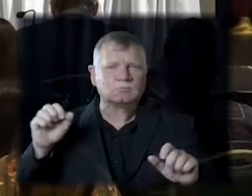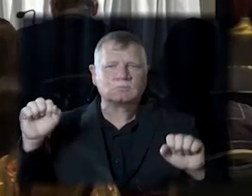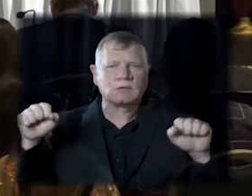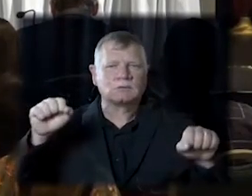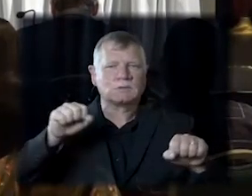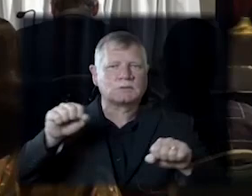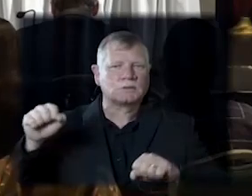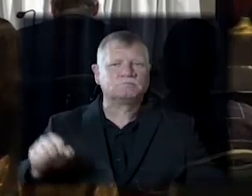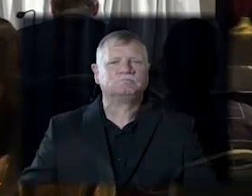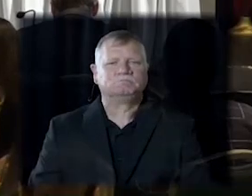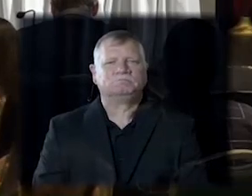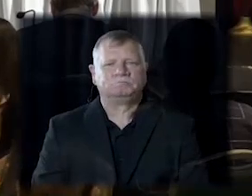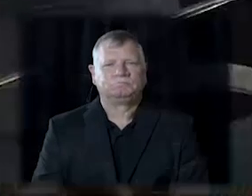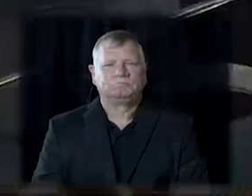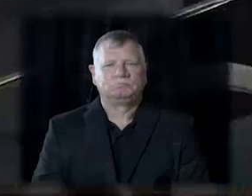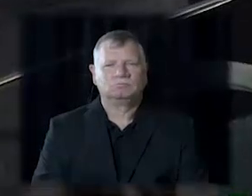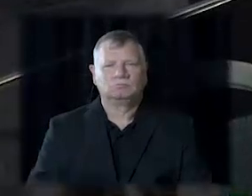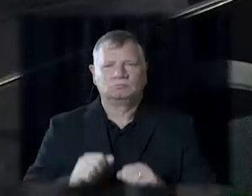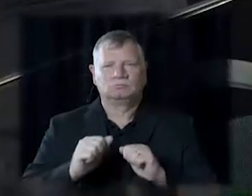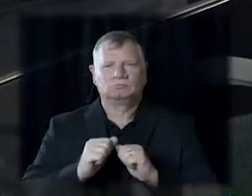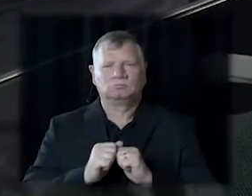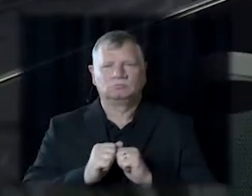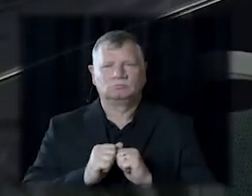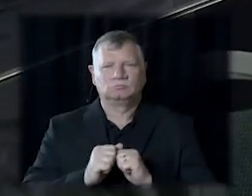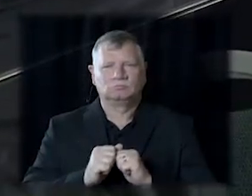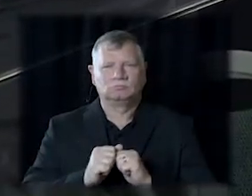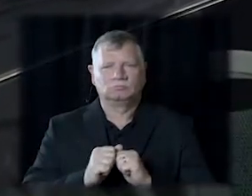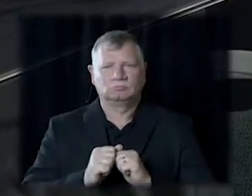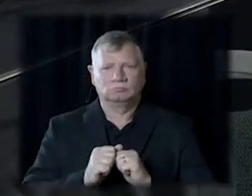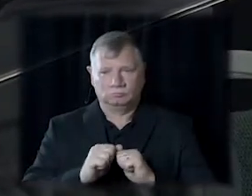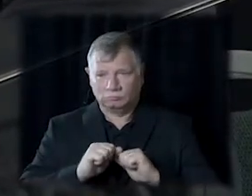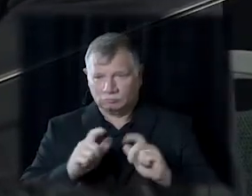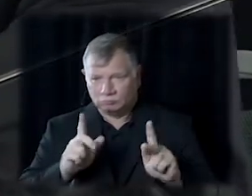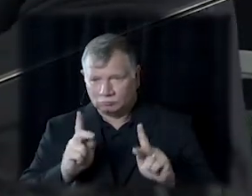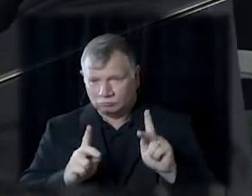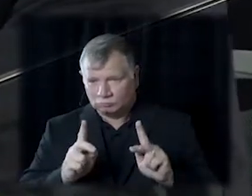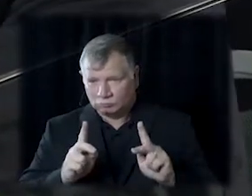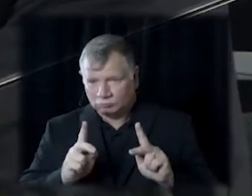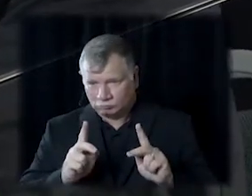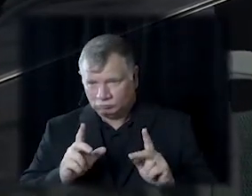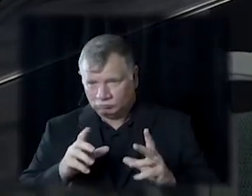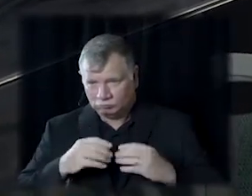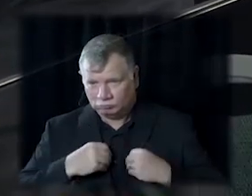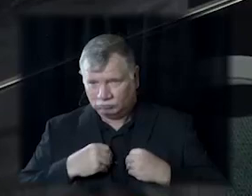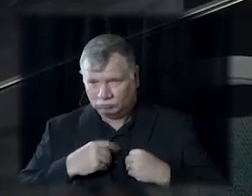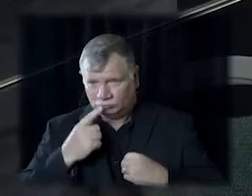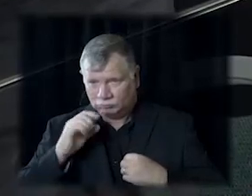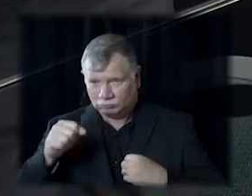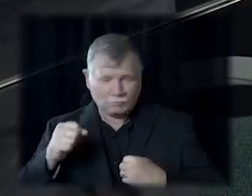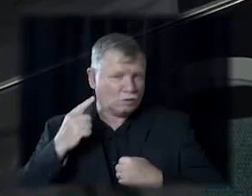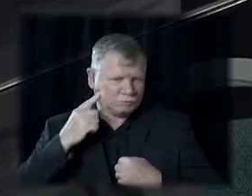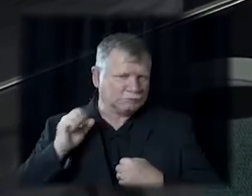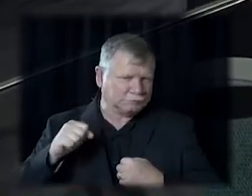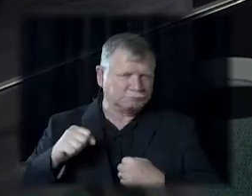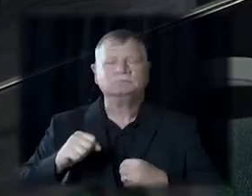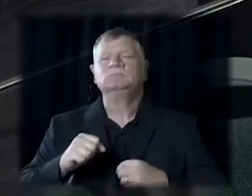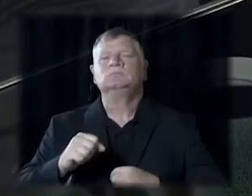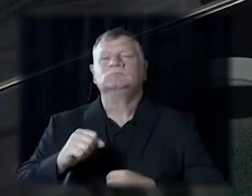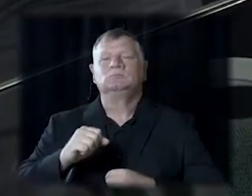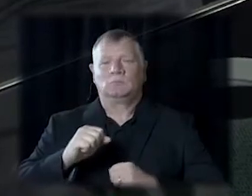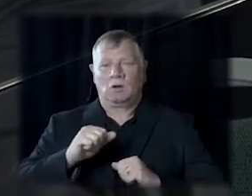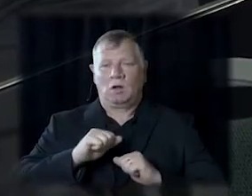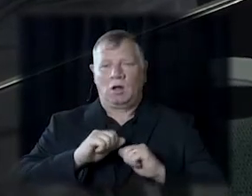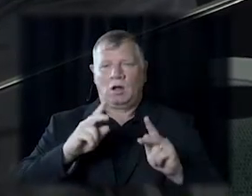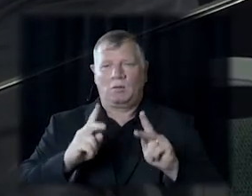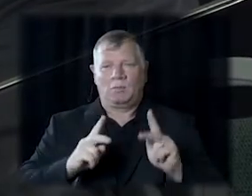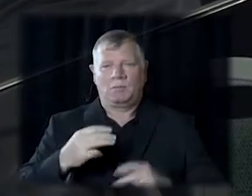Yes. All members having, everybody in favor? Yeah. Yes. Yes. Everybody